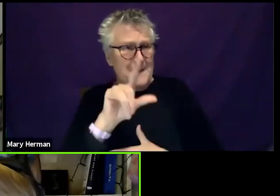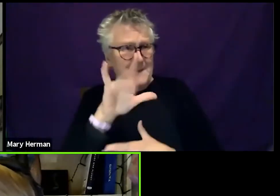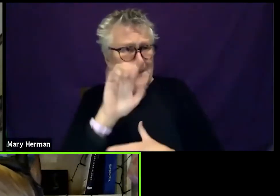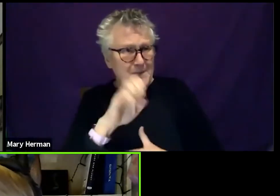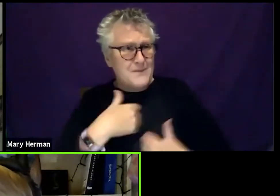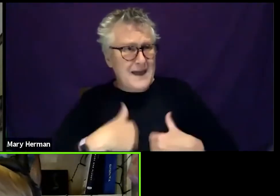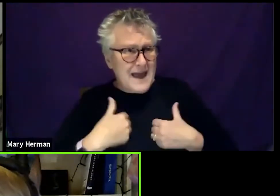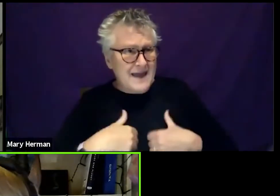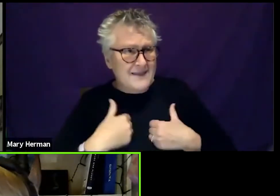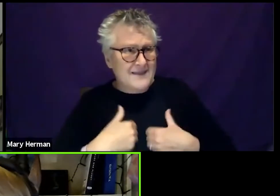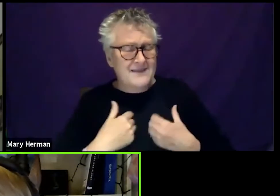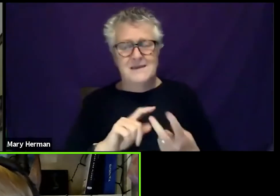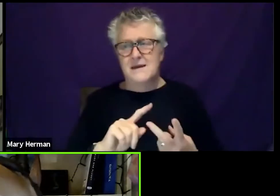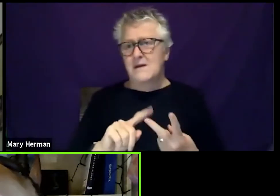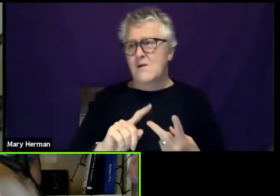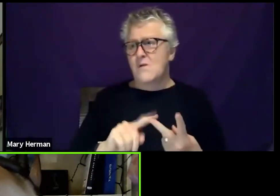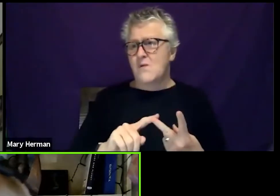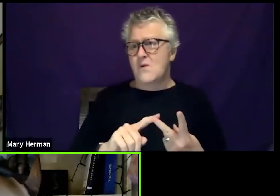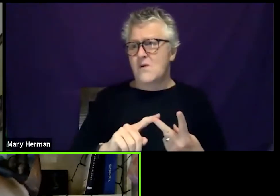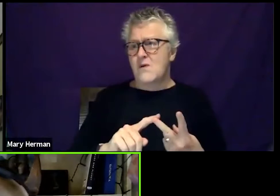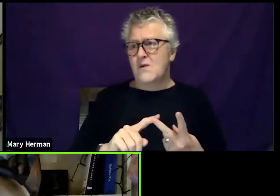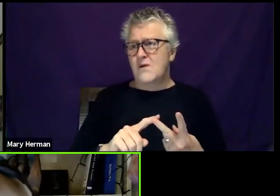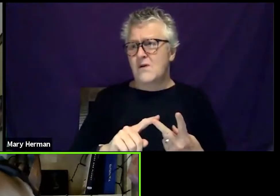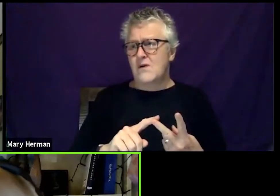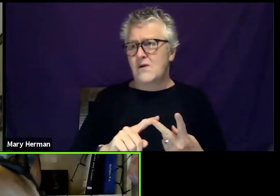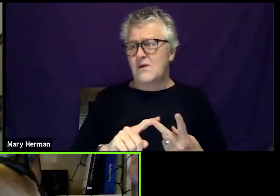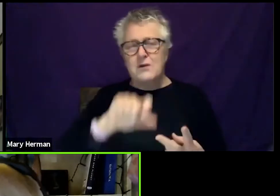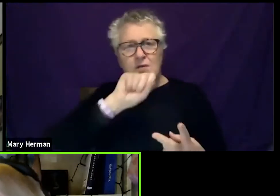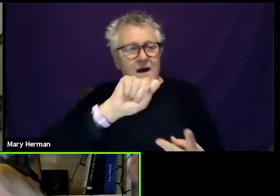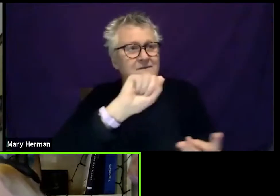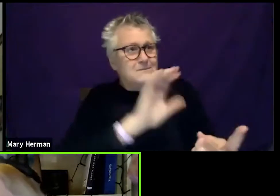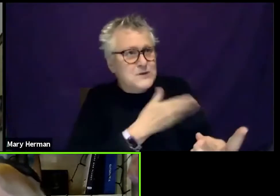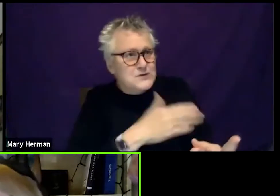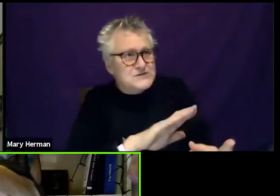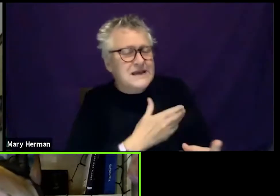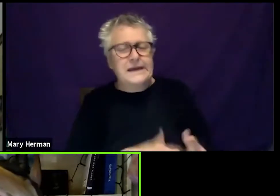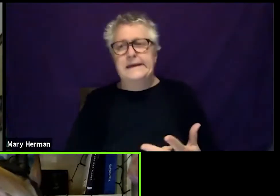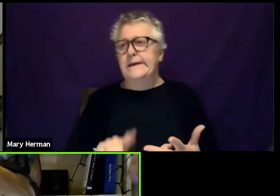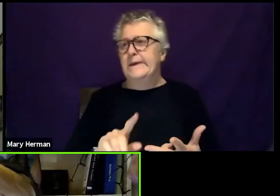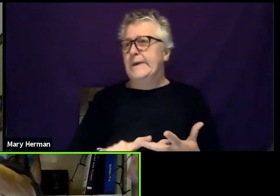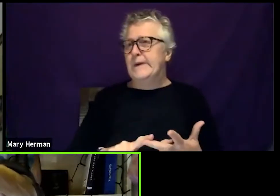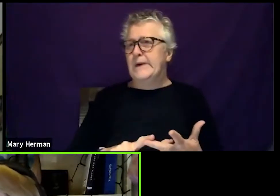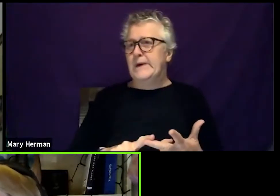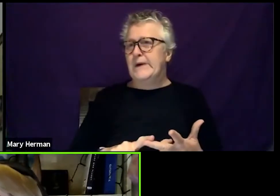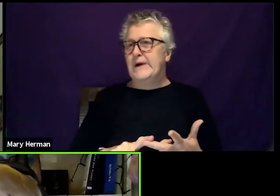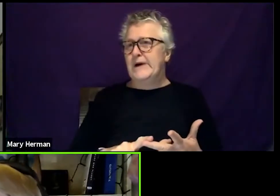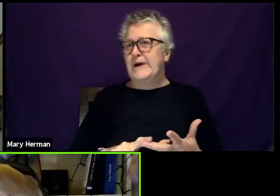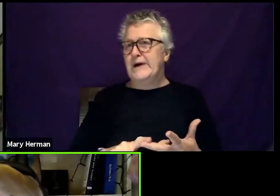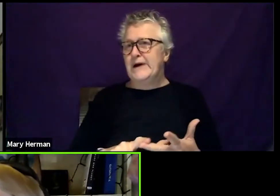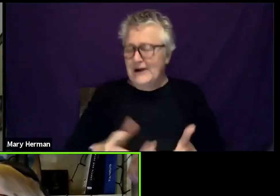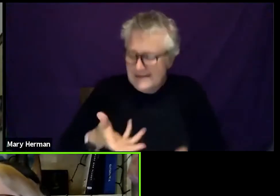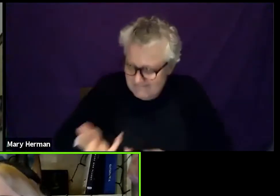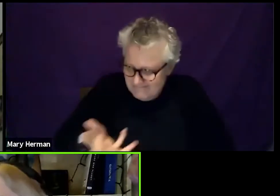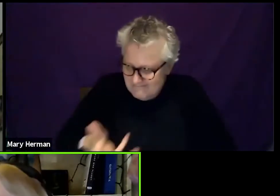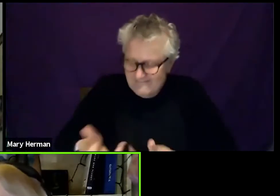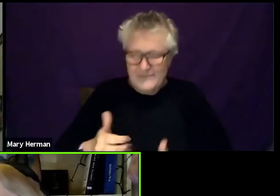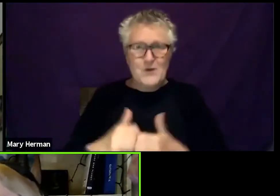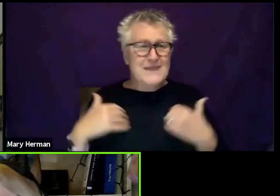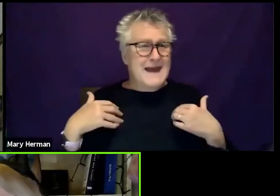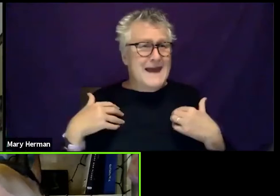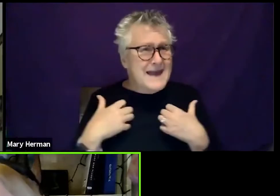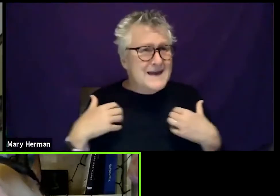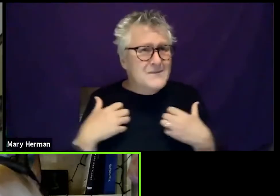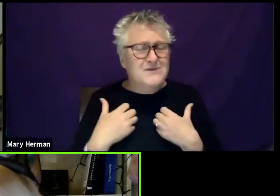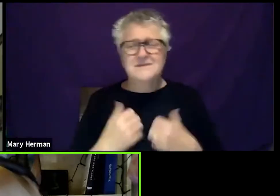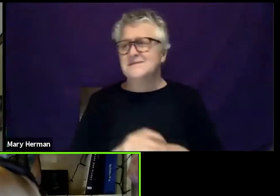or you want to spend time with animals, you're passionate about World War